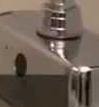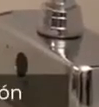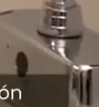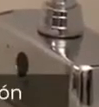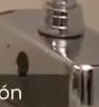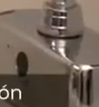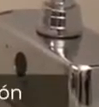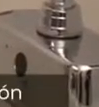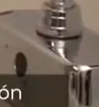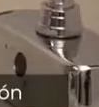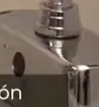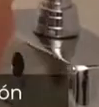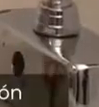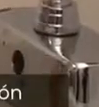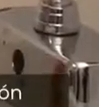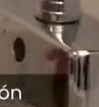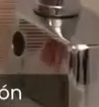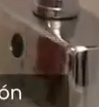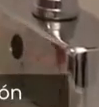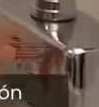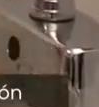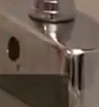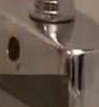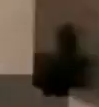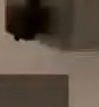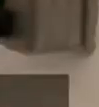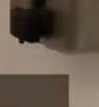Before providing medical